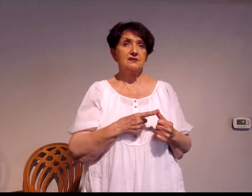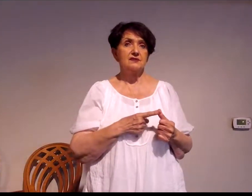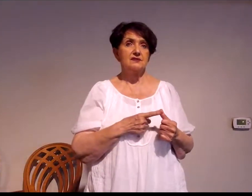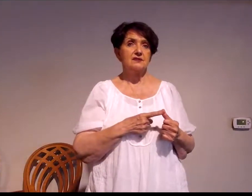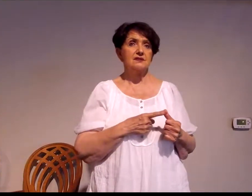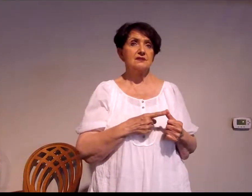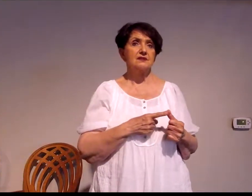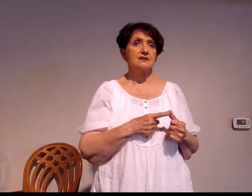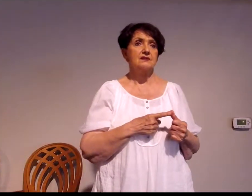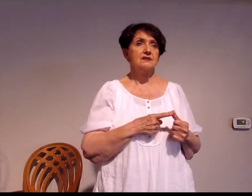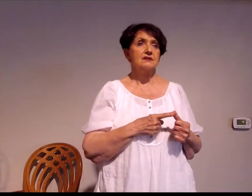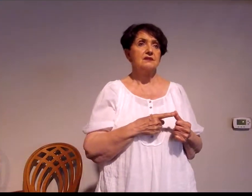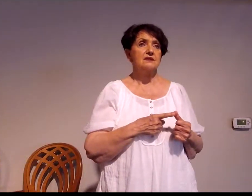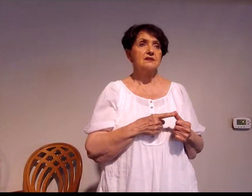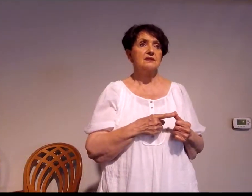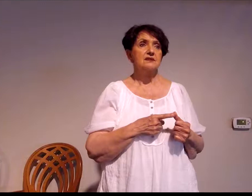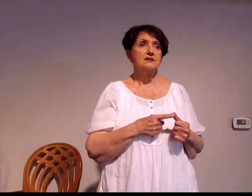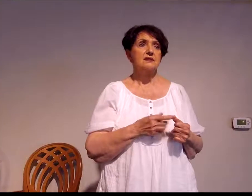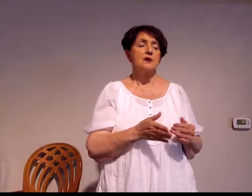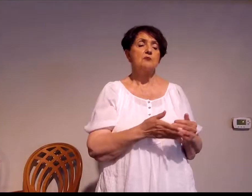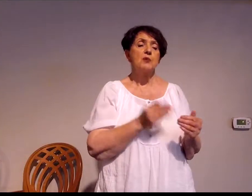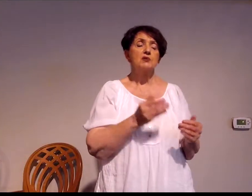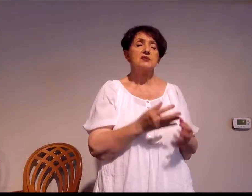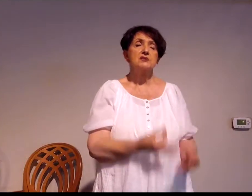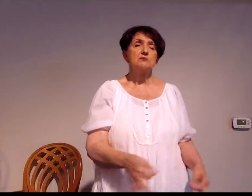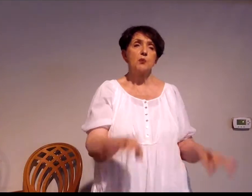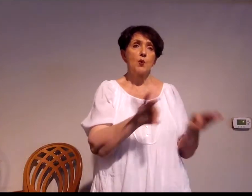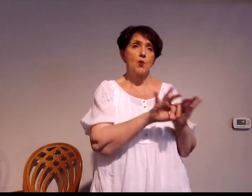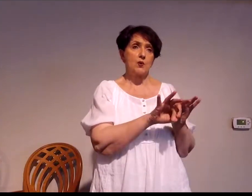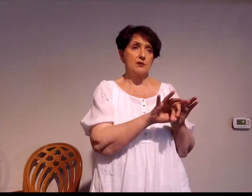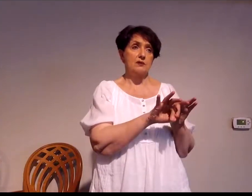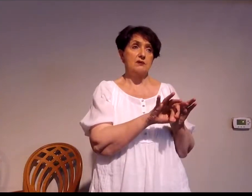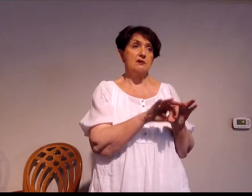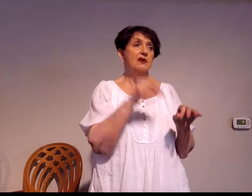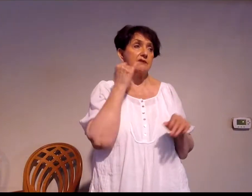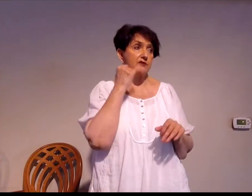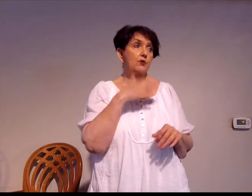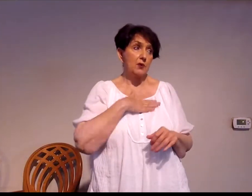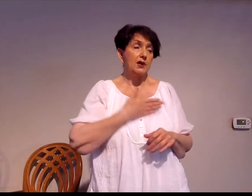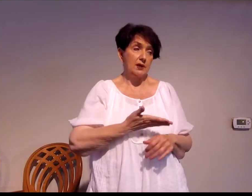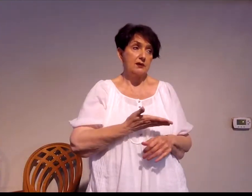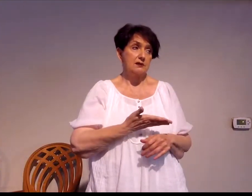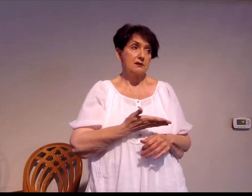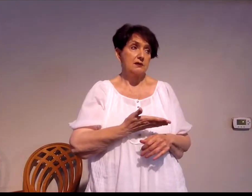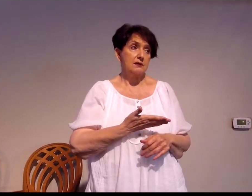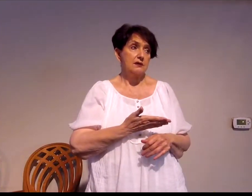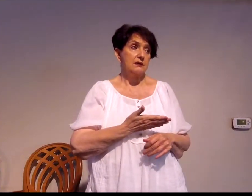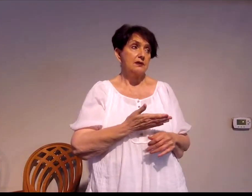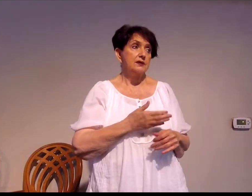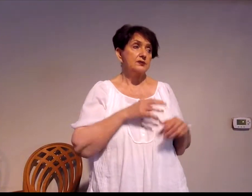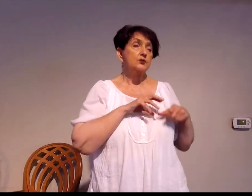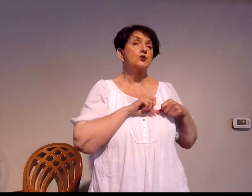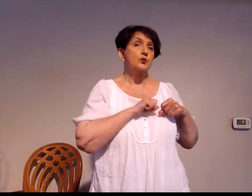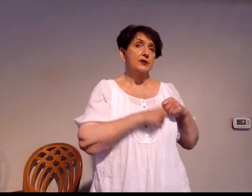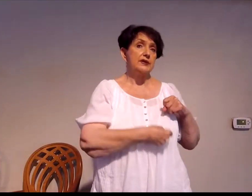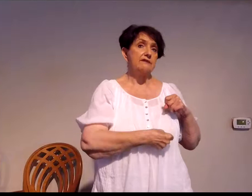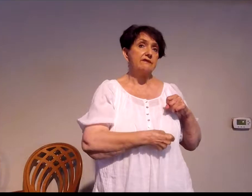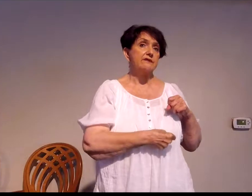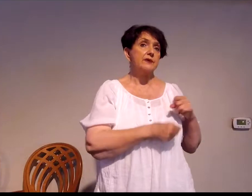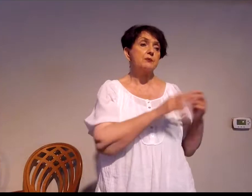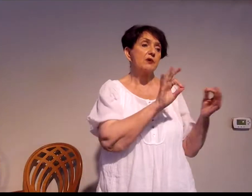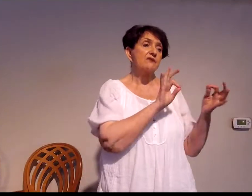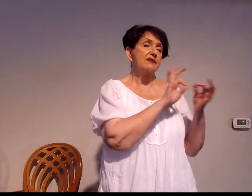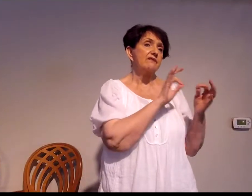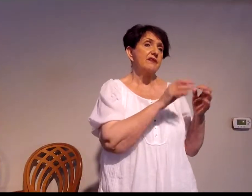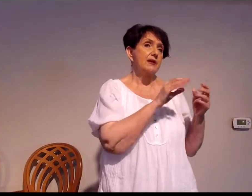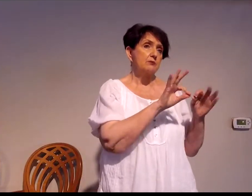Brown tells us, it's most important for us who are willing to do and need to do, is to grieve this ideal family.